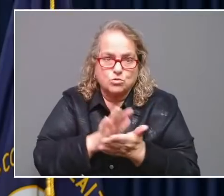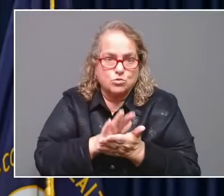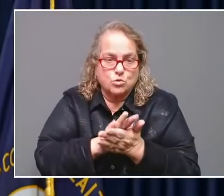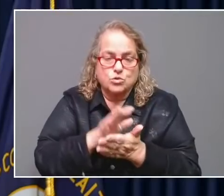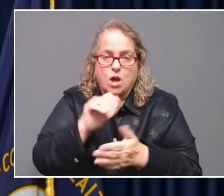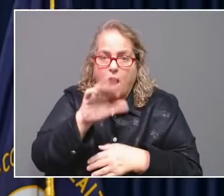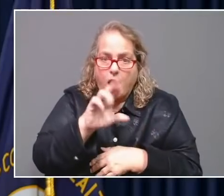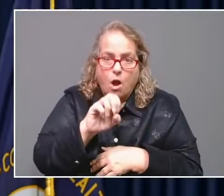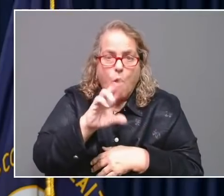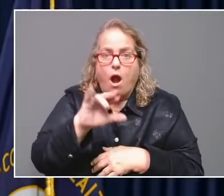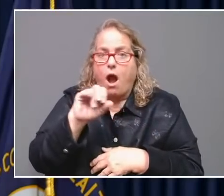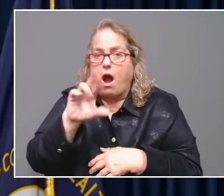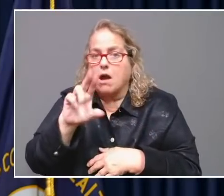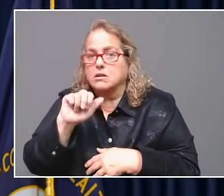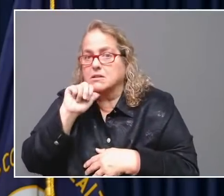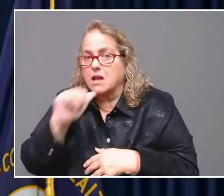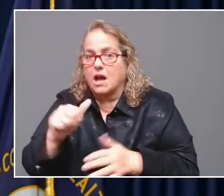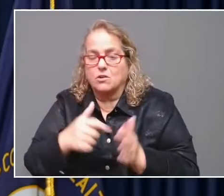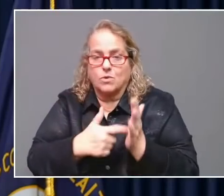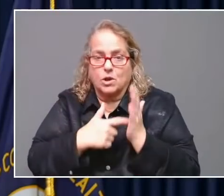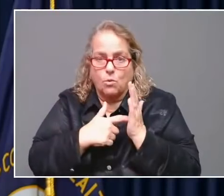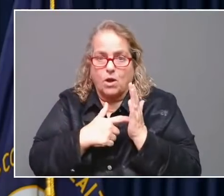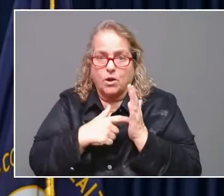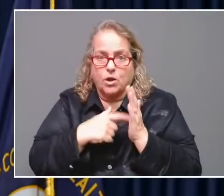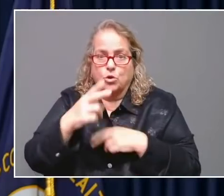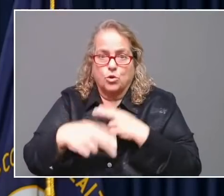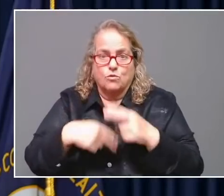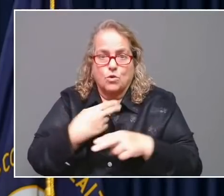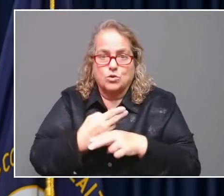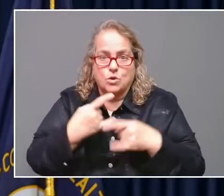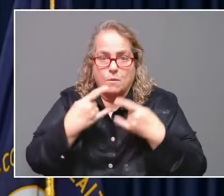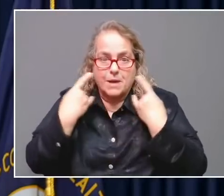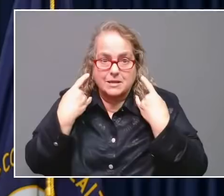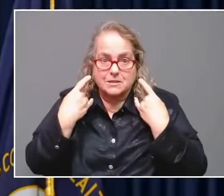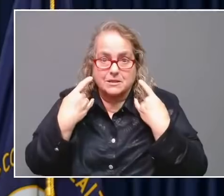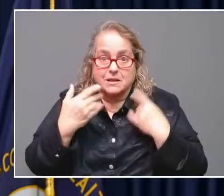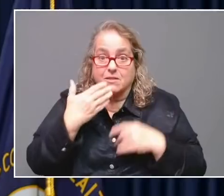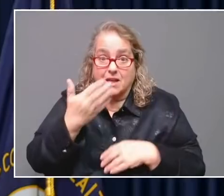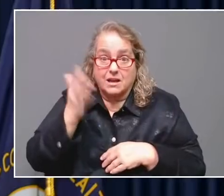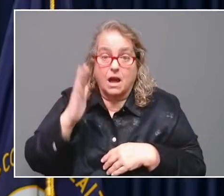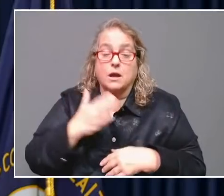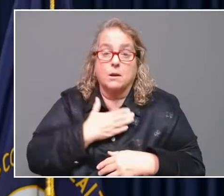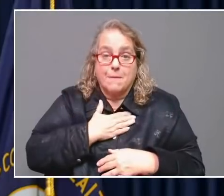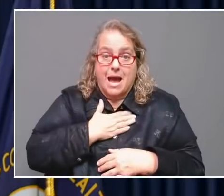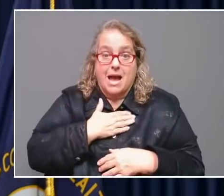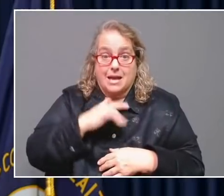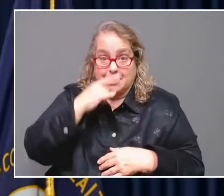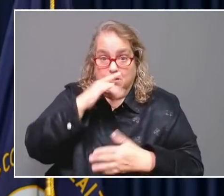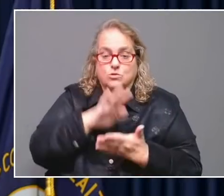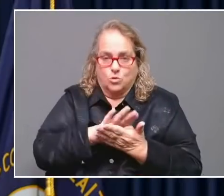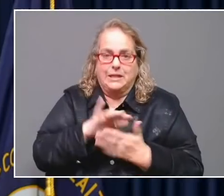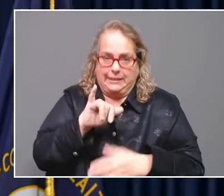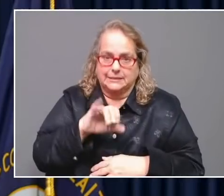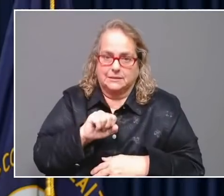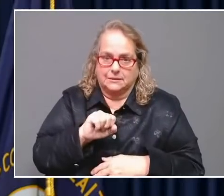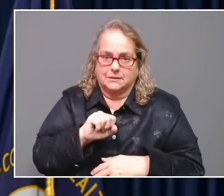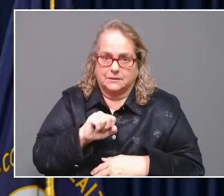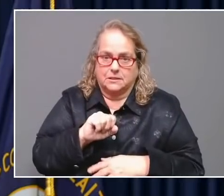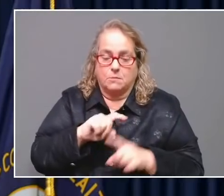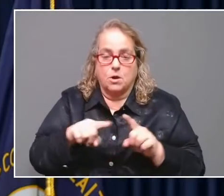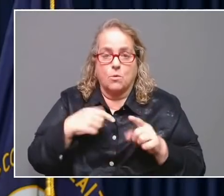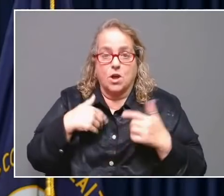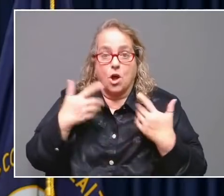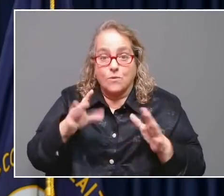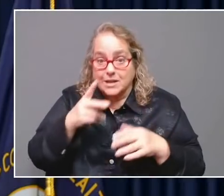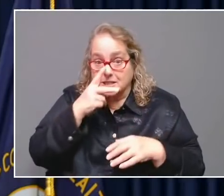not requiring universal masking. Thank God my kid's school is. And what we're already seeing is that schools that